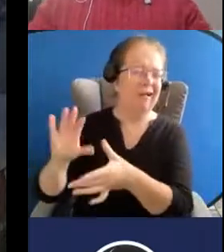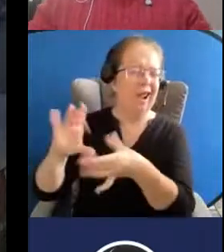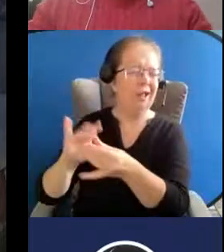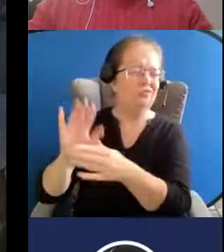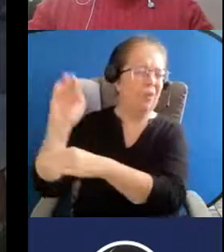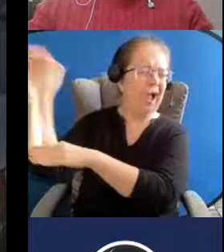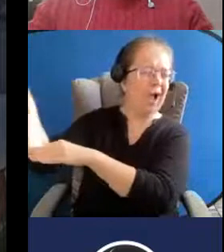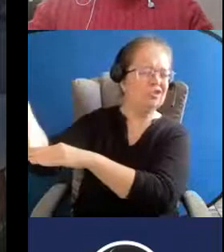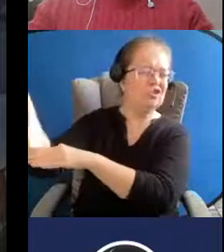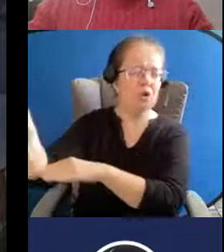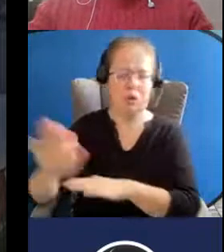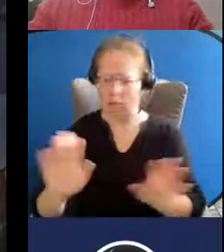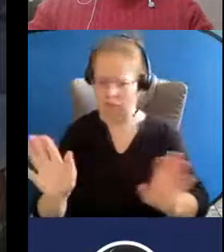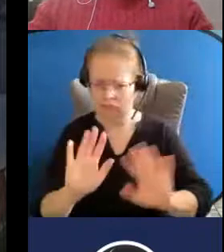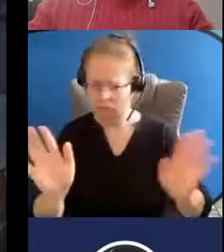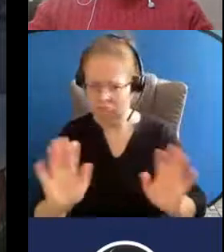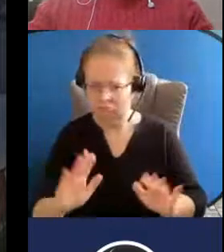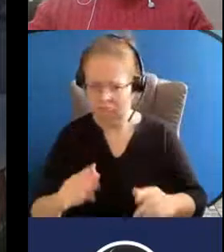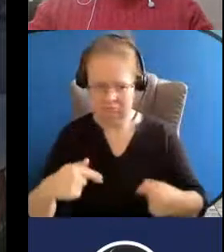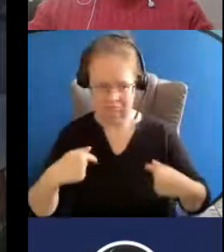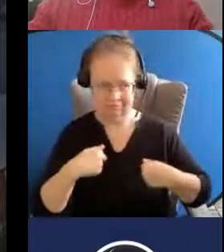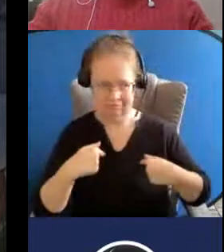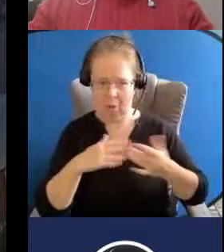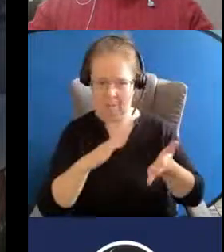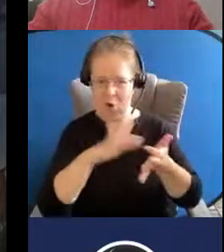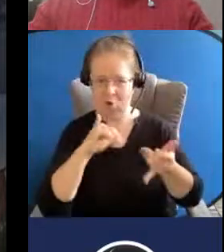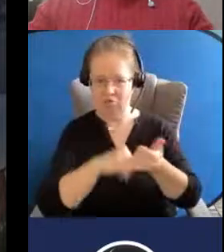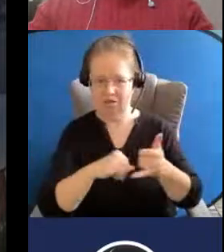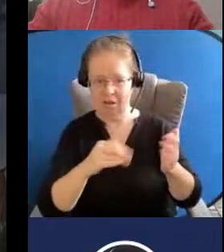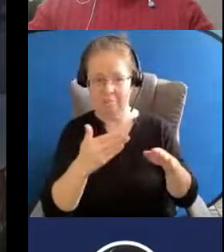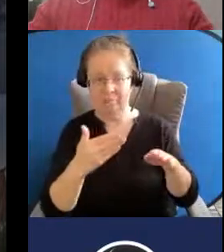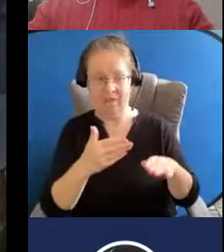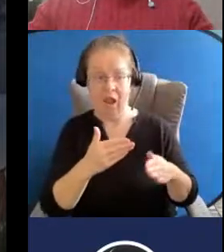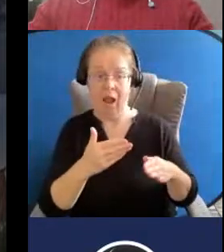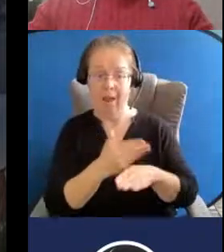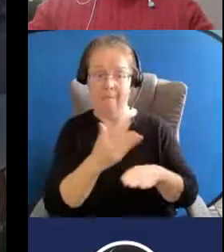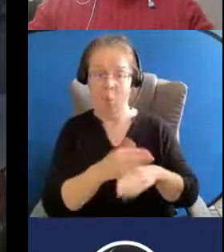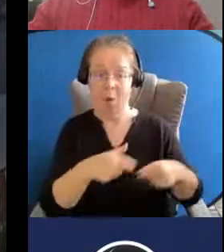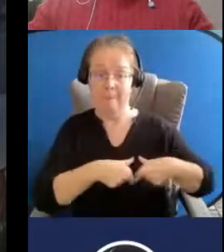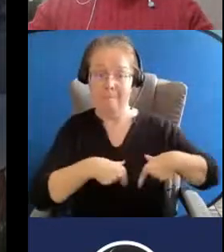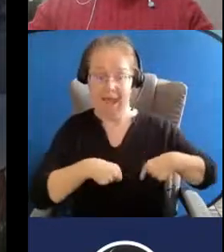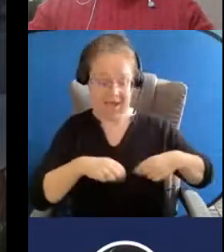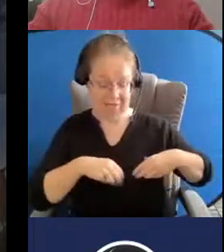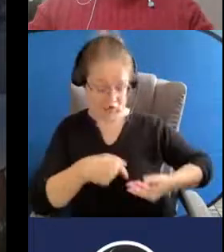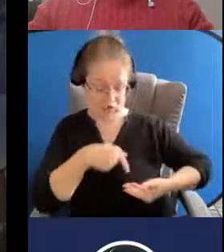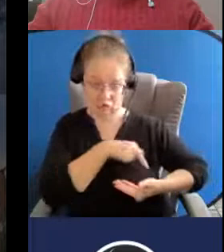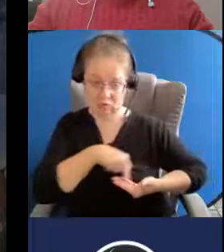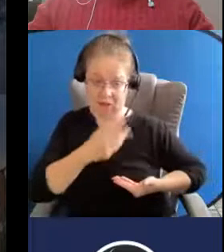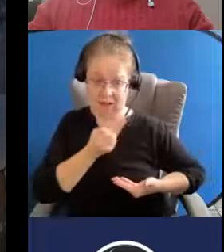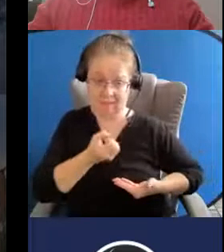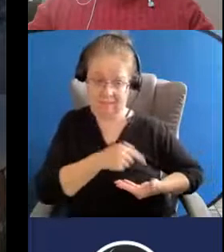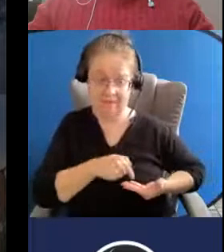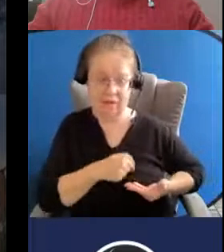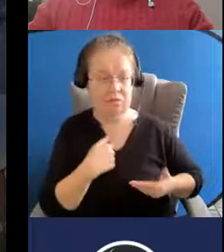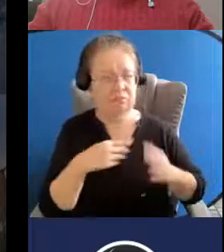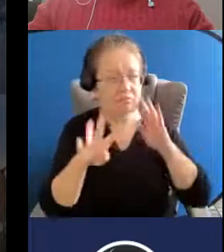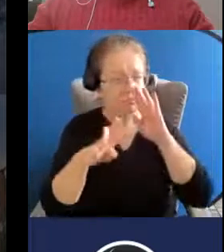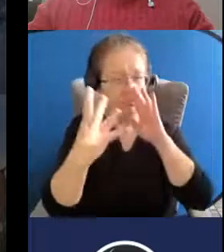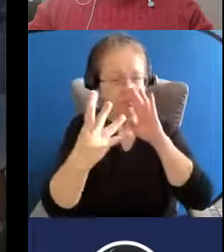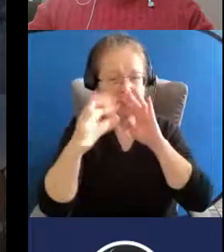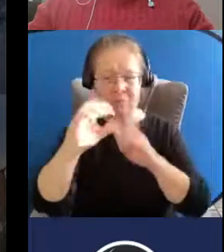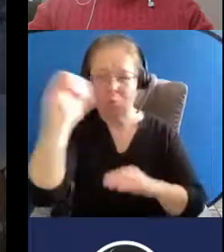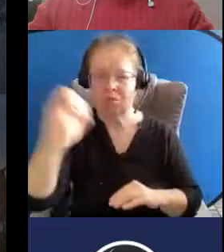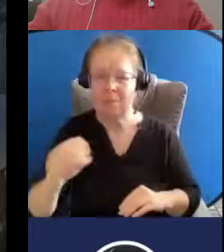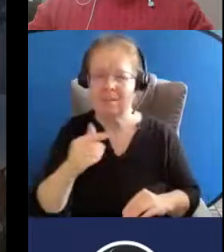message, but fundamentally it's not. It's printed on the back of every Microsoft employee's badge. And we're now sitting in a world where about 40% of